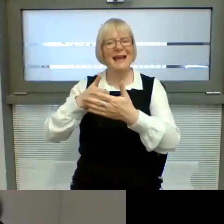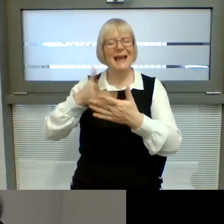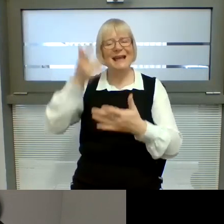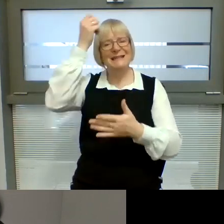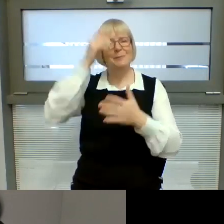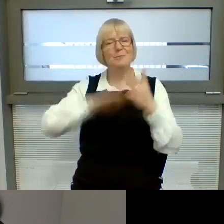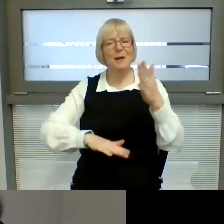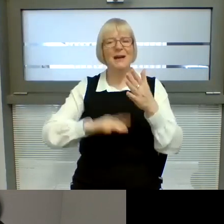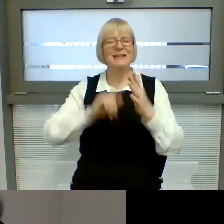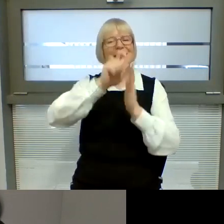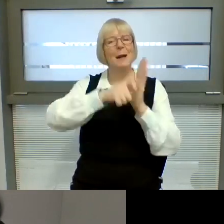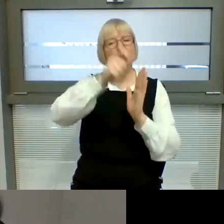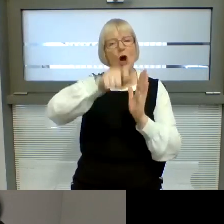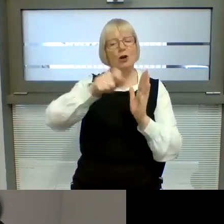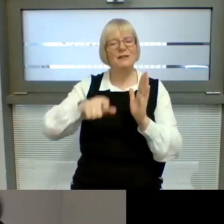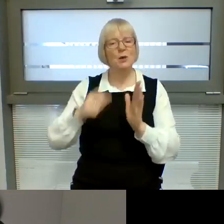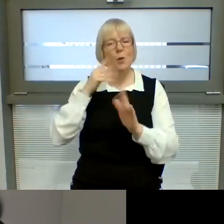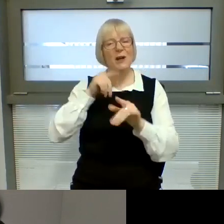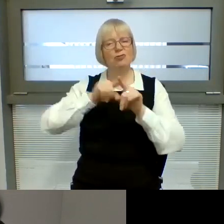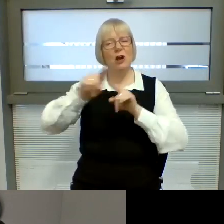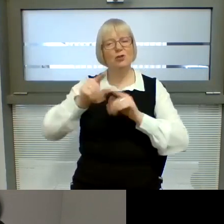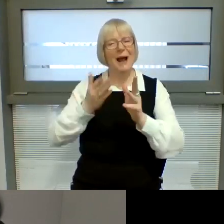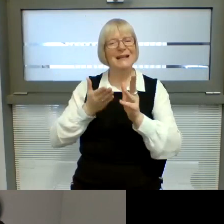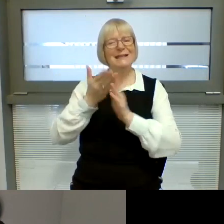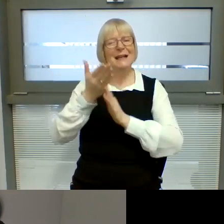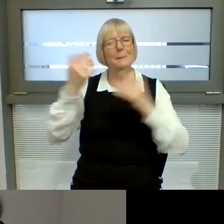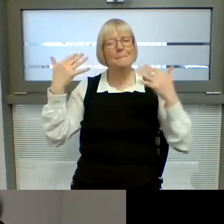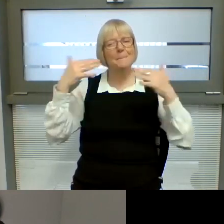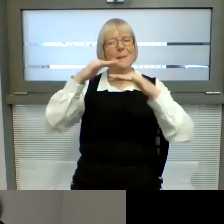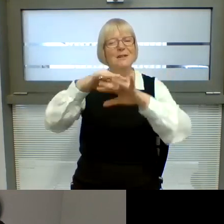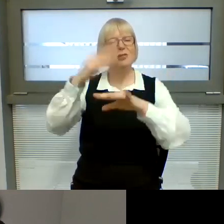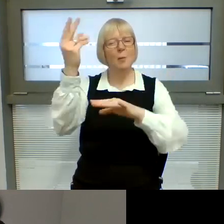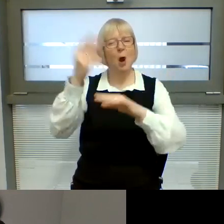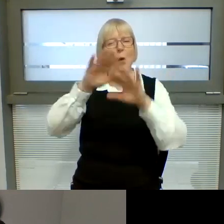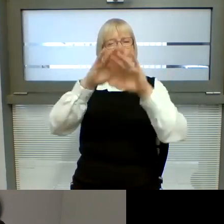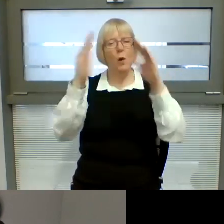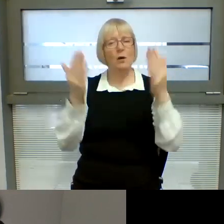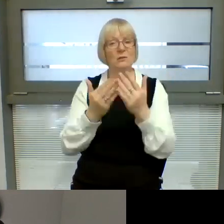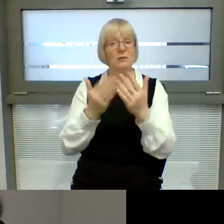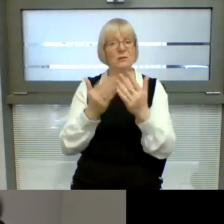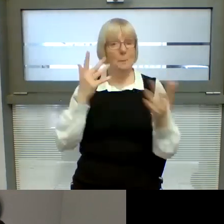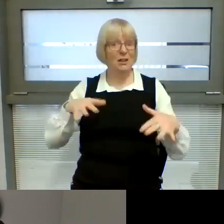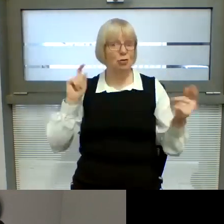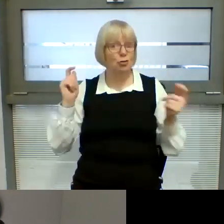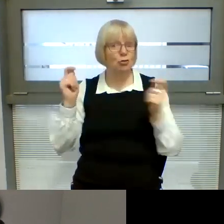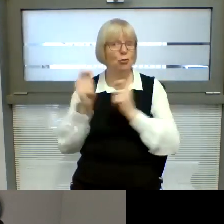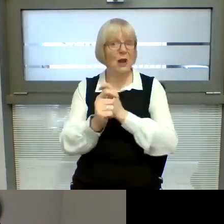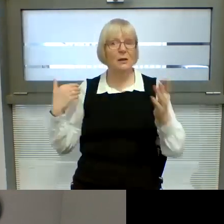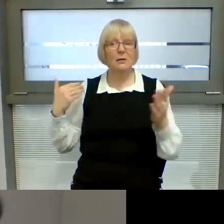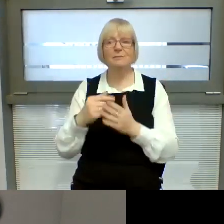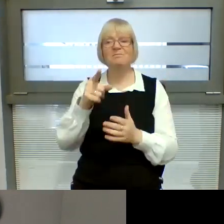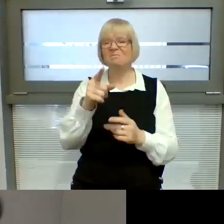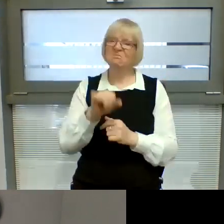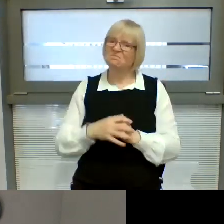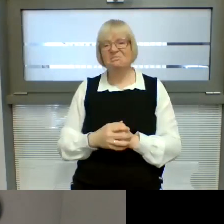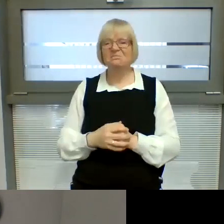in accessing mainstream art world? Has this changed over the years? Yeah, what do you